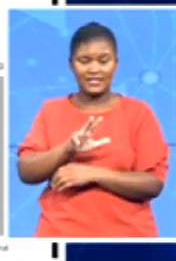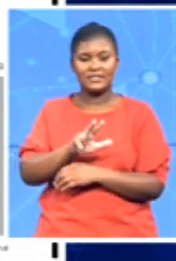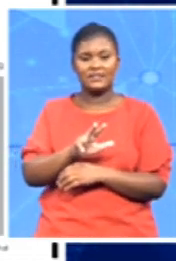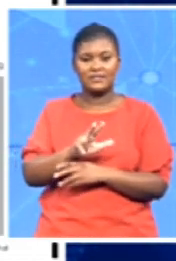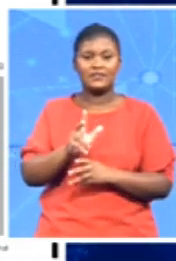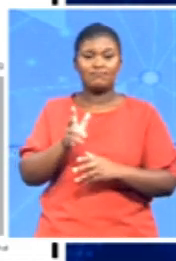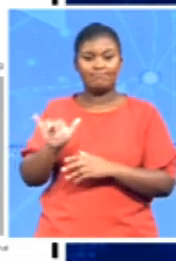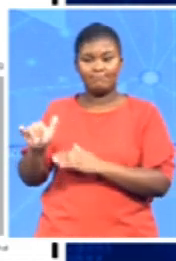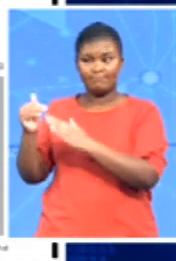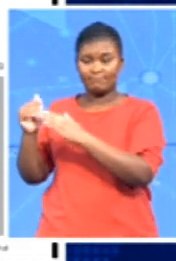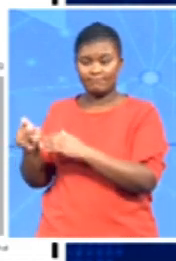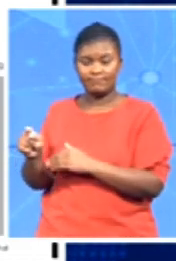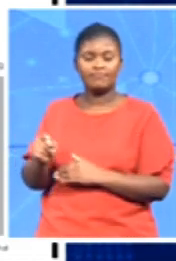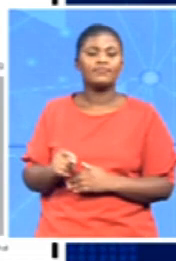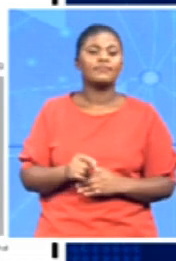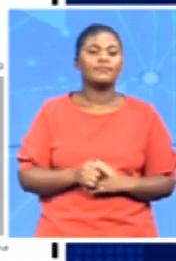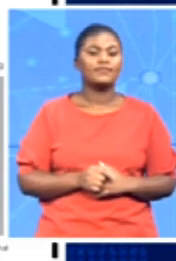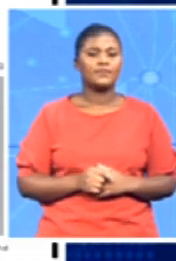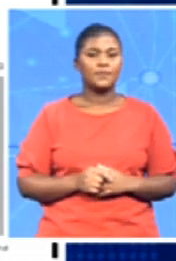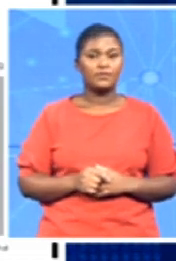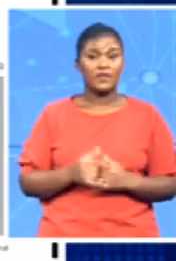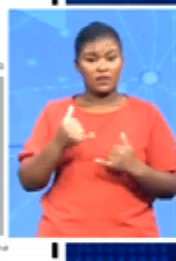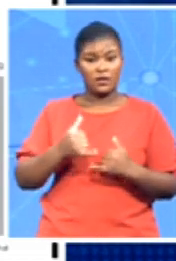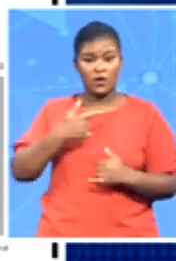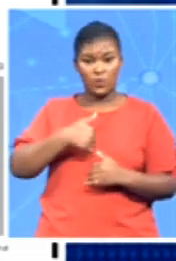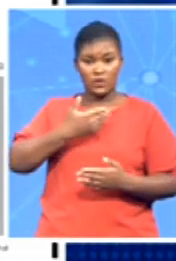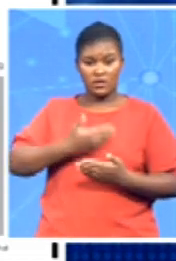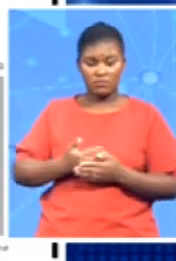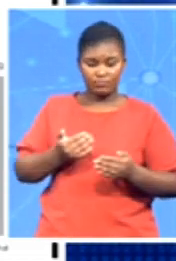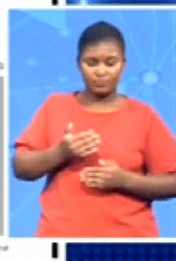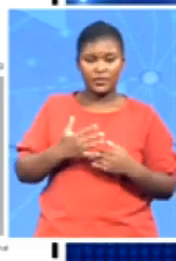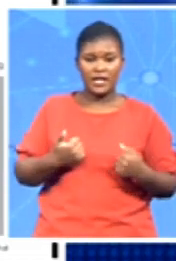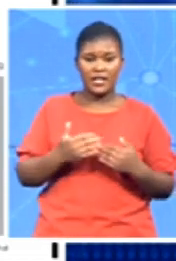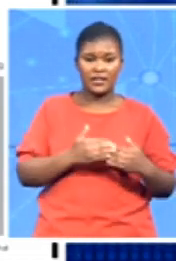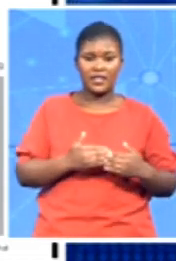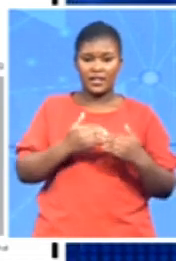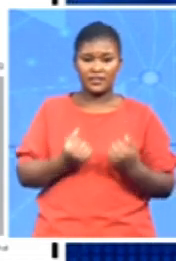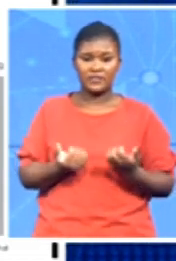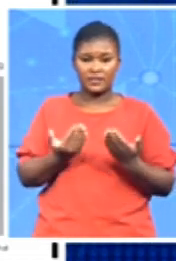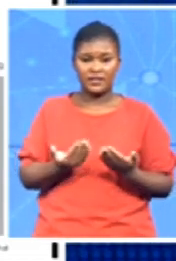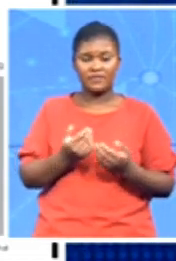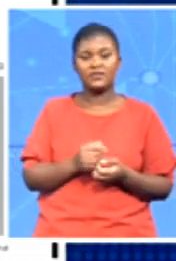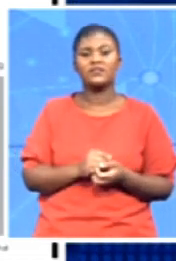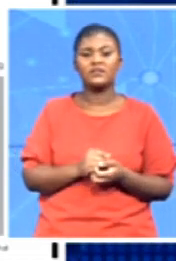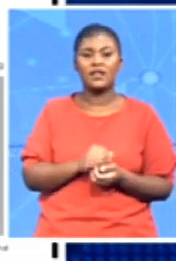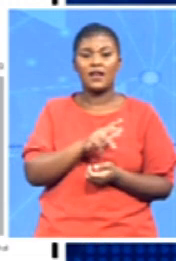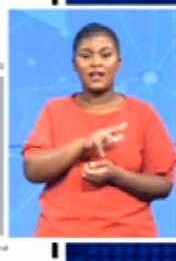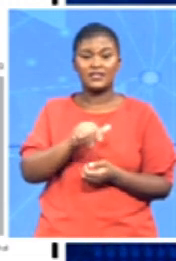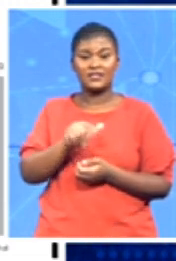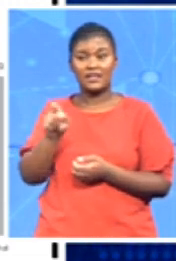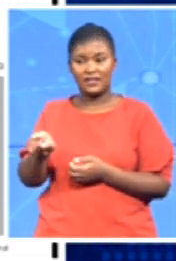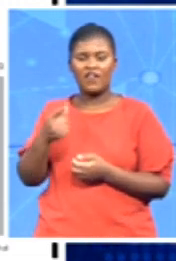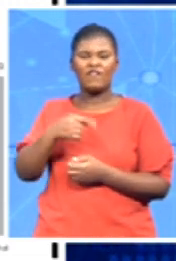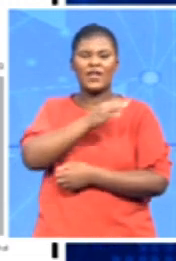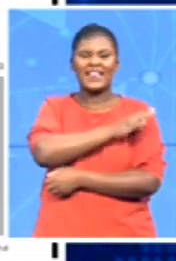our ability of rendering healthcare services, and 596 of that was for clinical staff. And the breakdown is